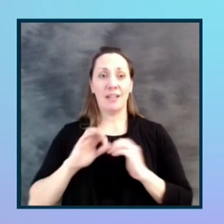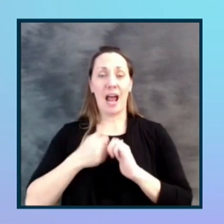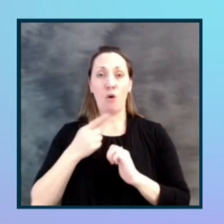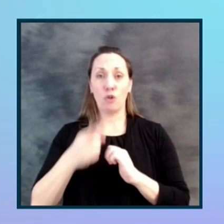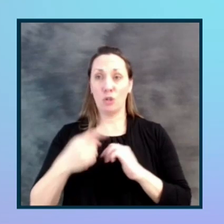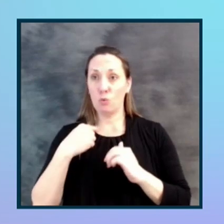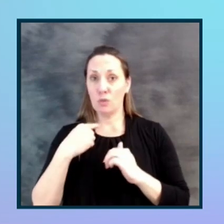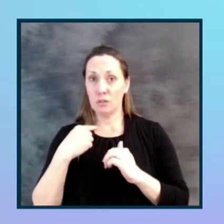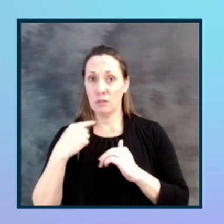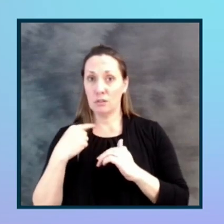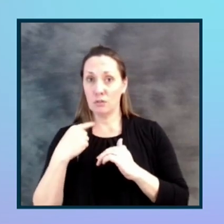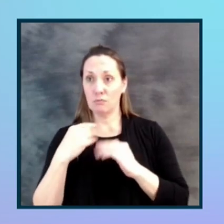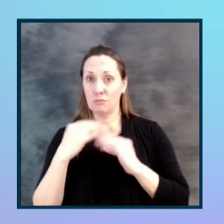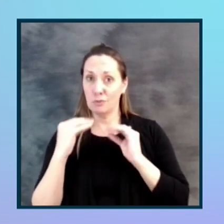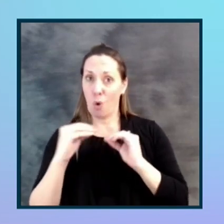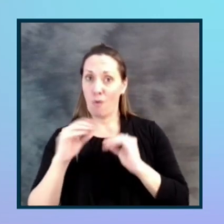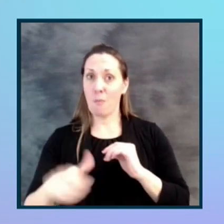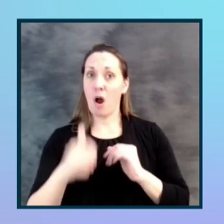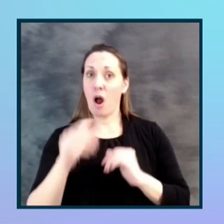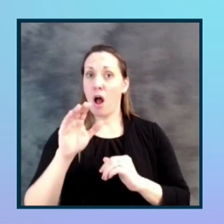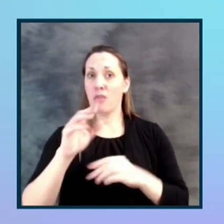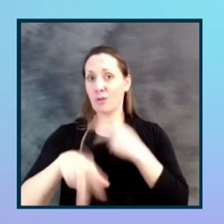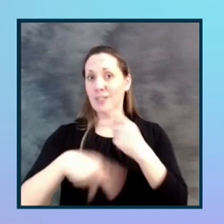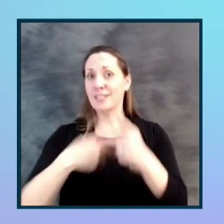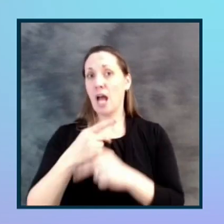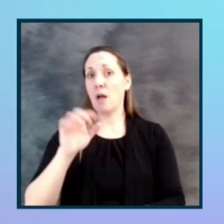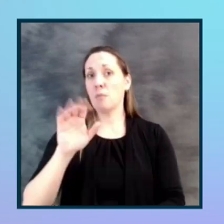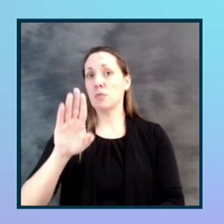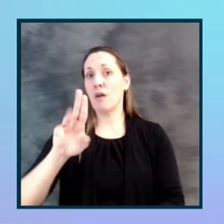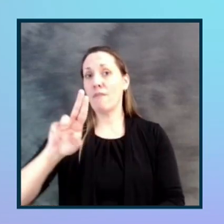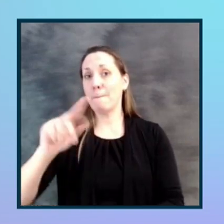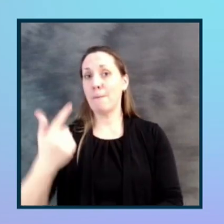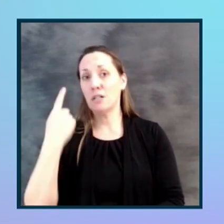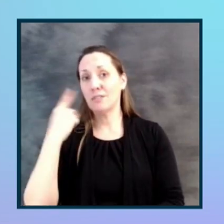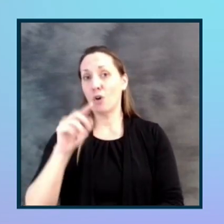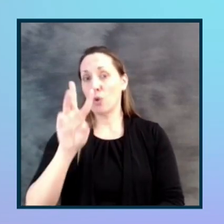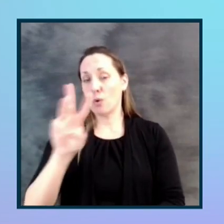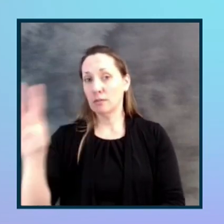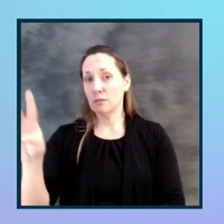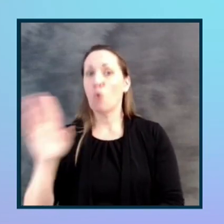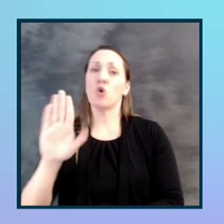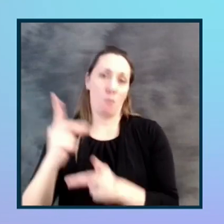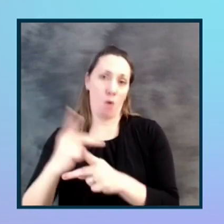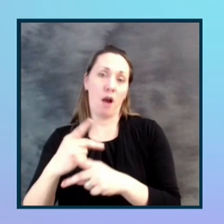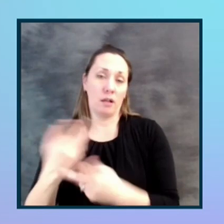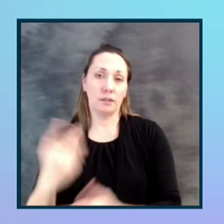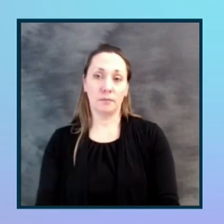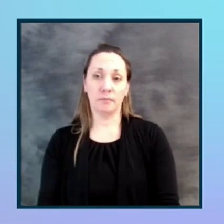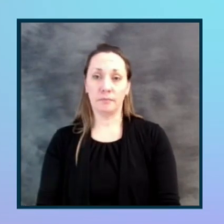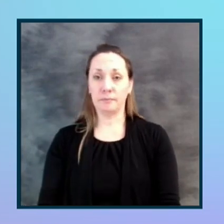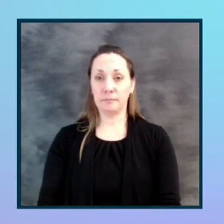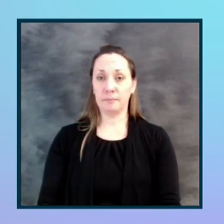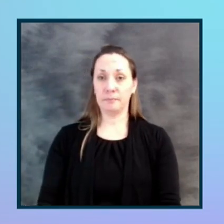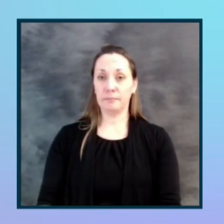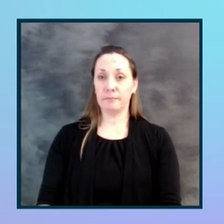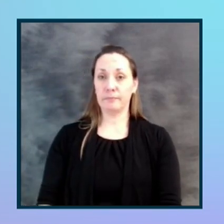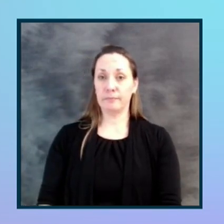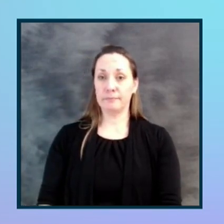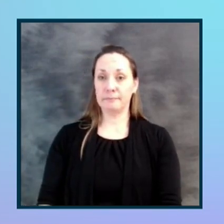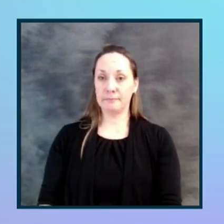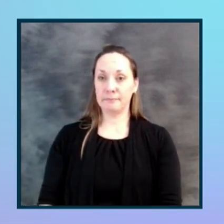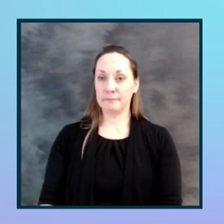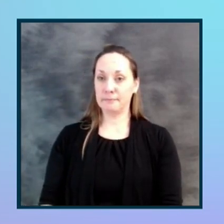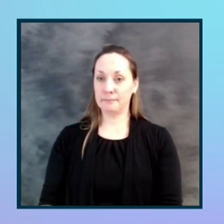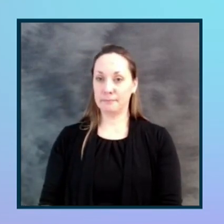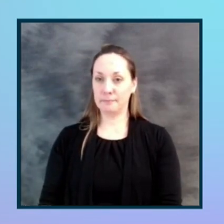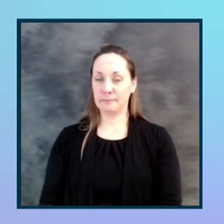for other kinds of bugs in your website or your product. Yeah. Thank you.